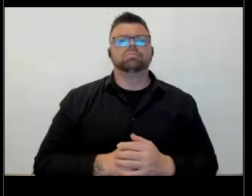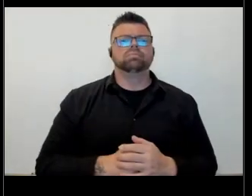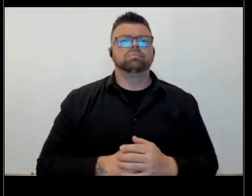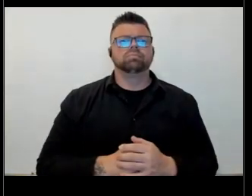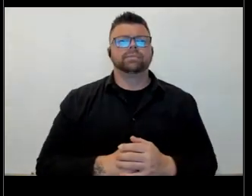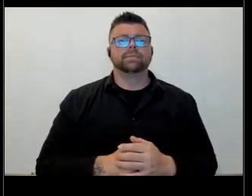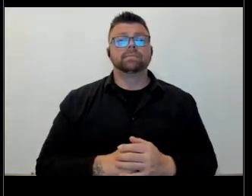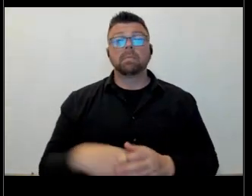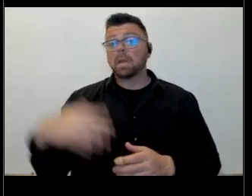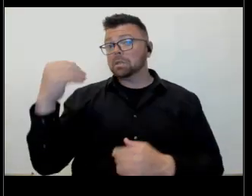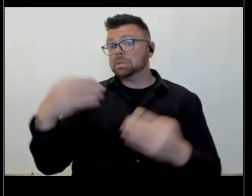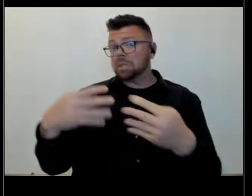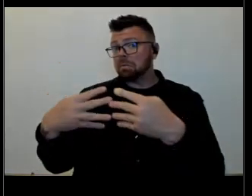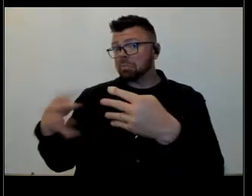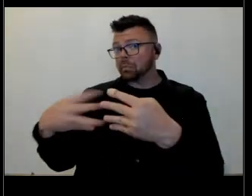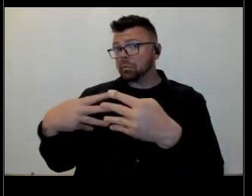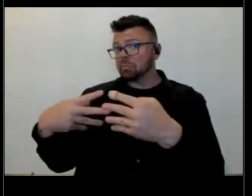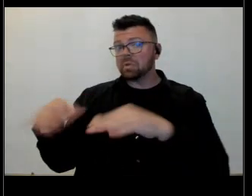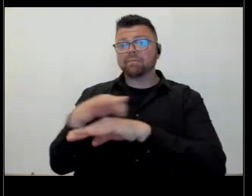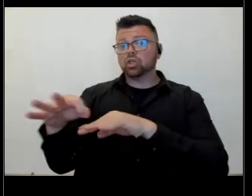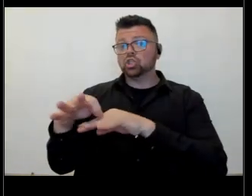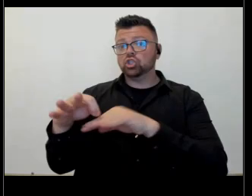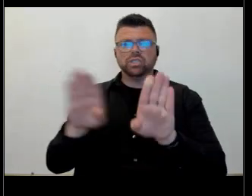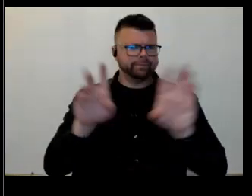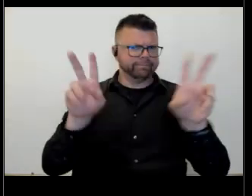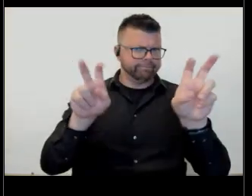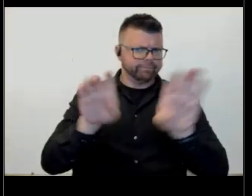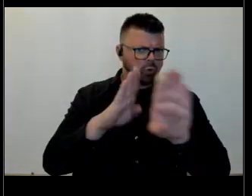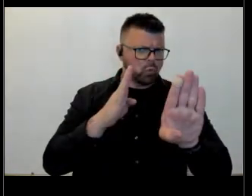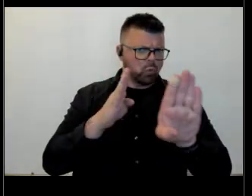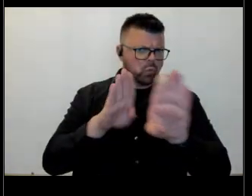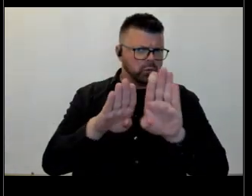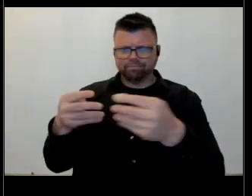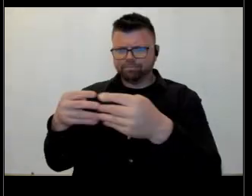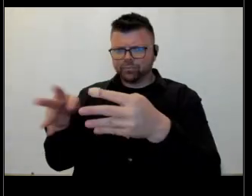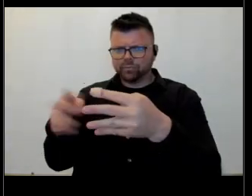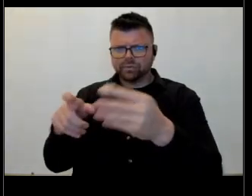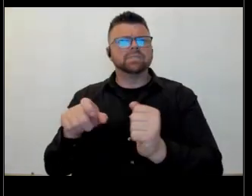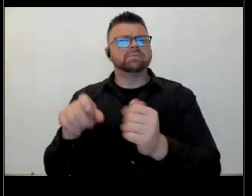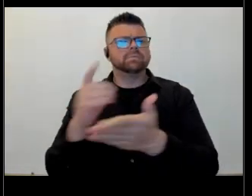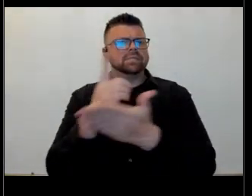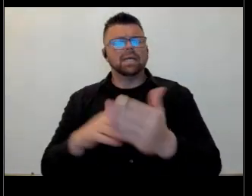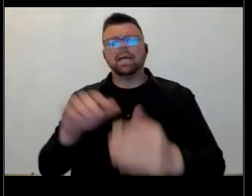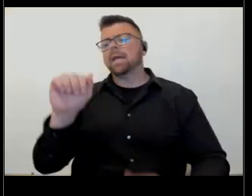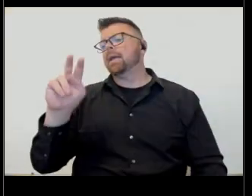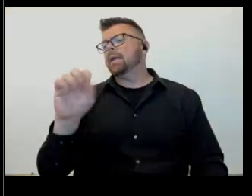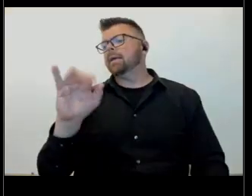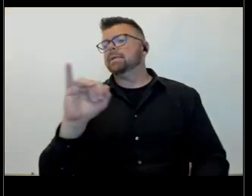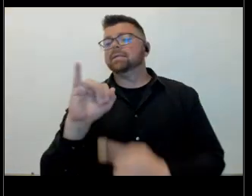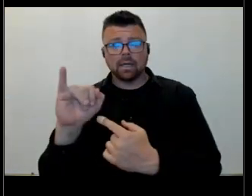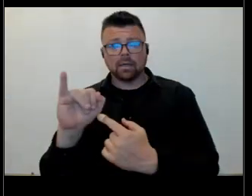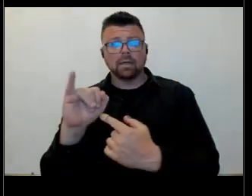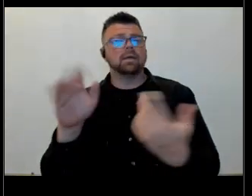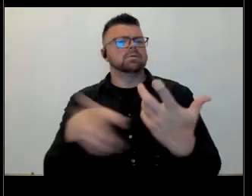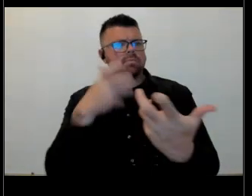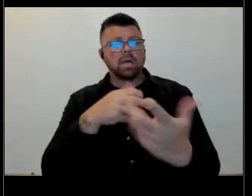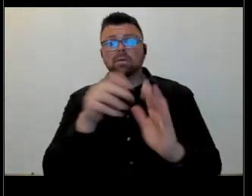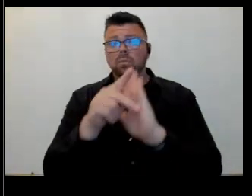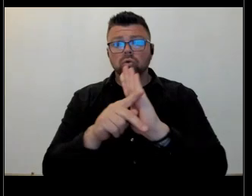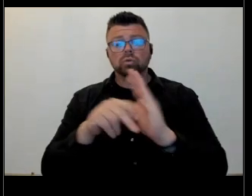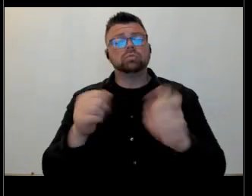Exterior gates that function as doors must be designed with ANSI compliant usable hardware